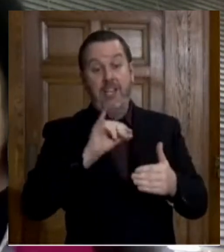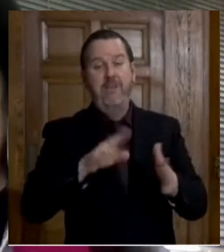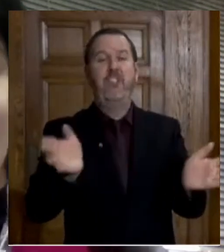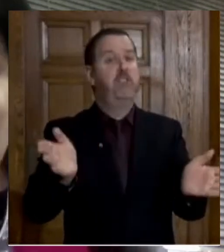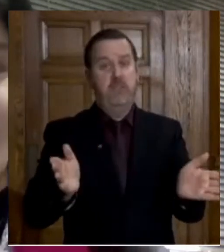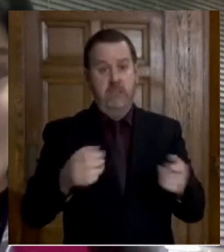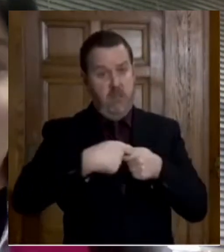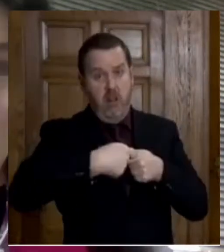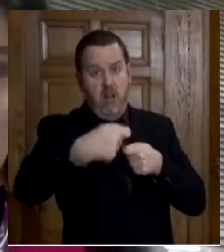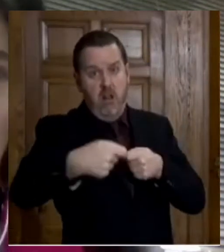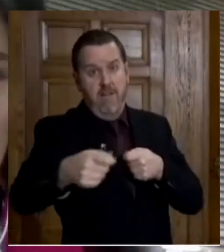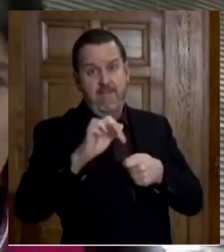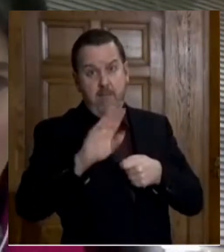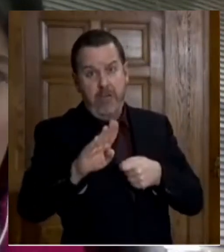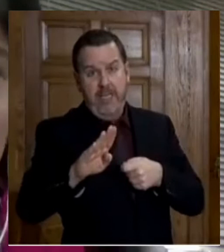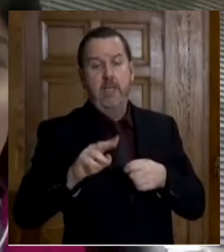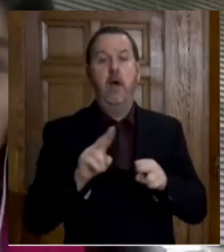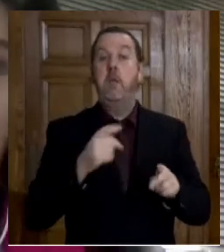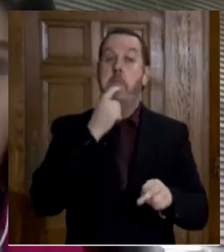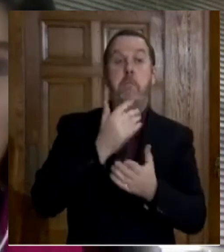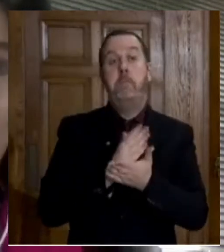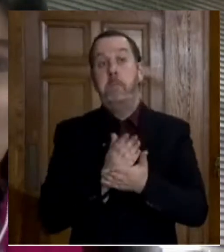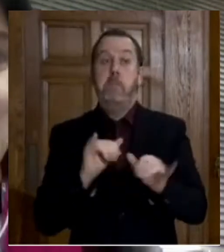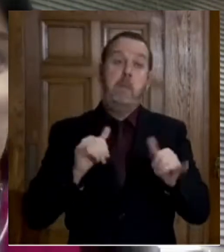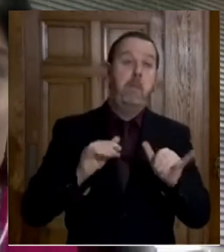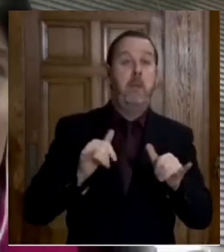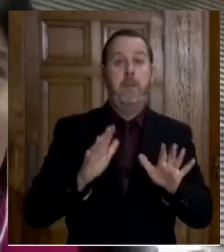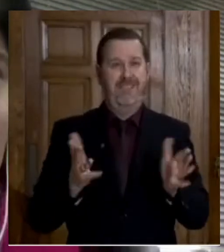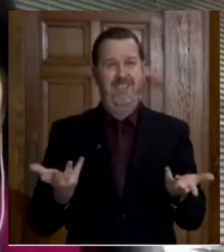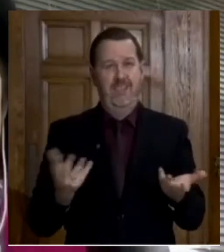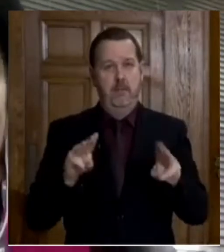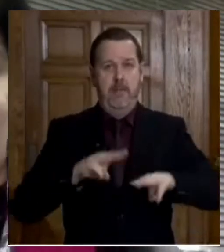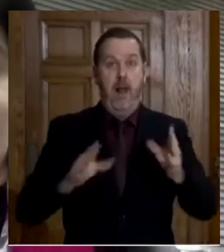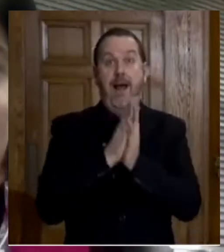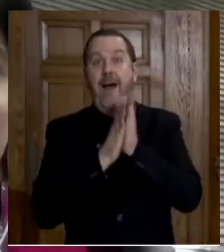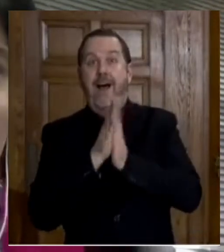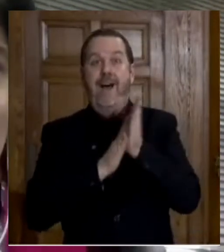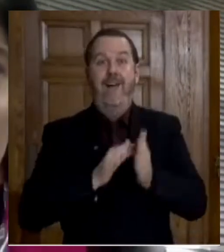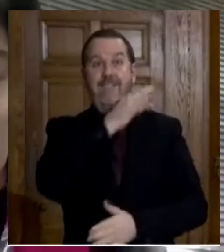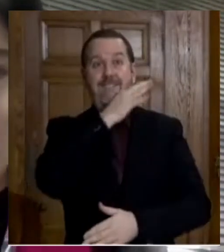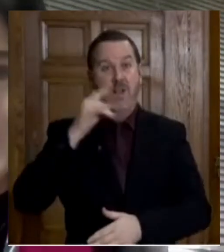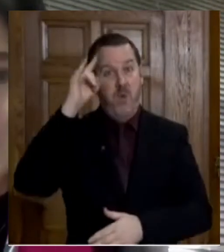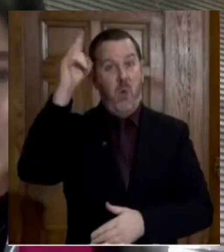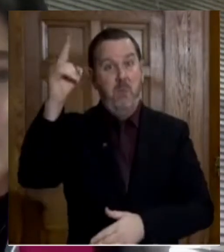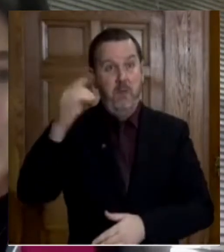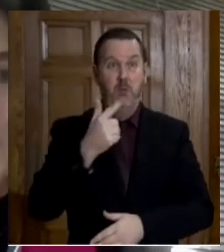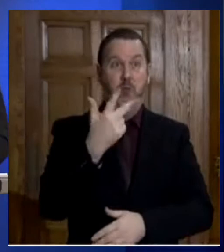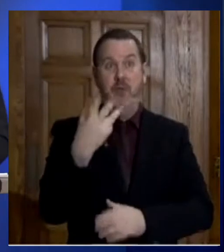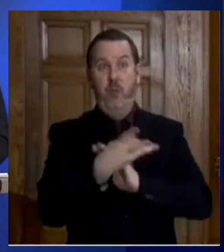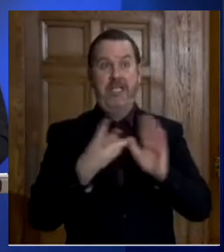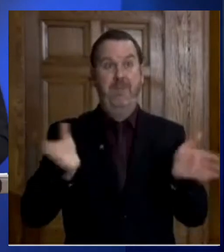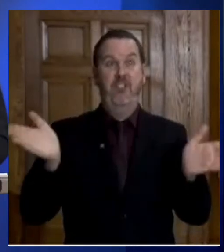of February than to create false hope that the shutters will come up and people will be mingling again in as little as 2-3 weeks? Well,